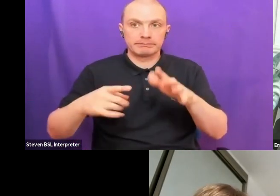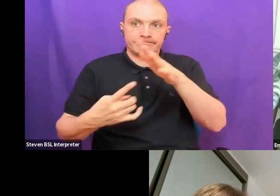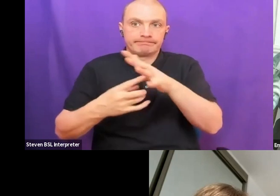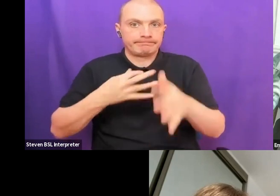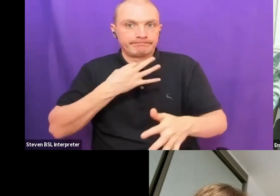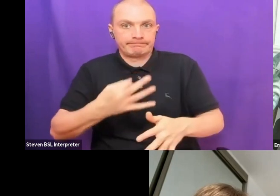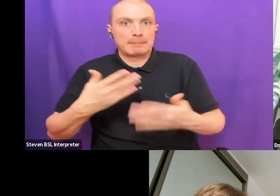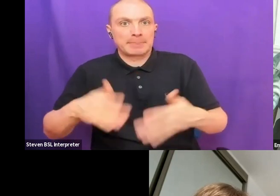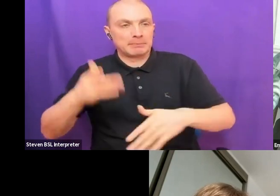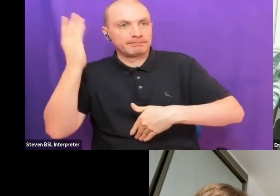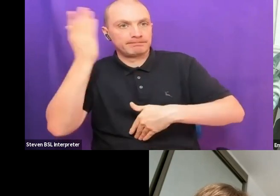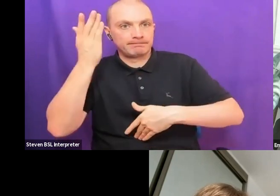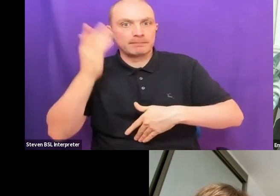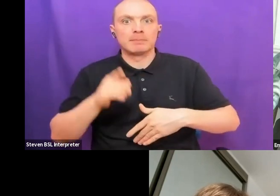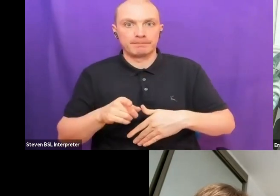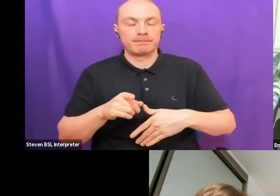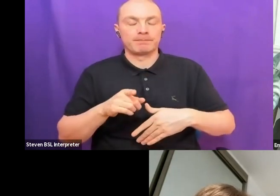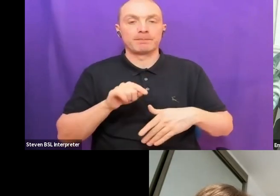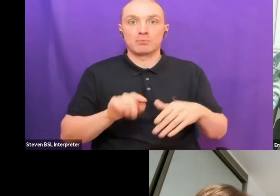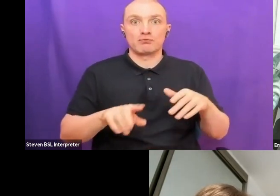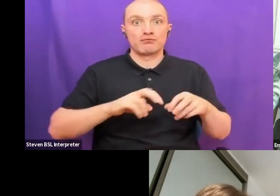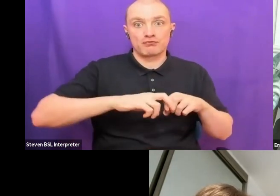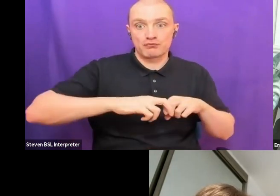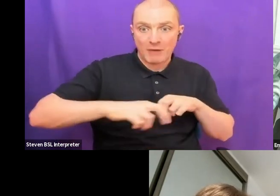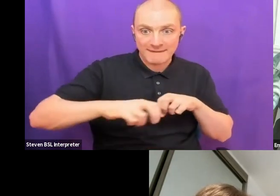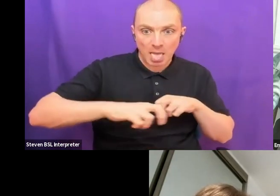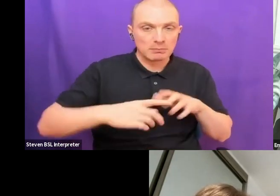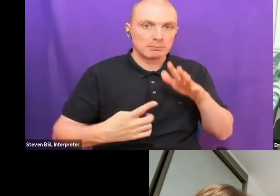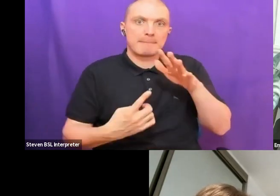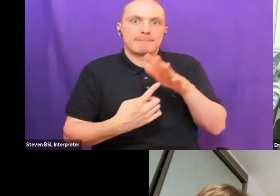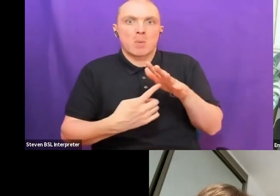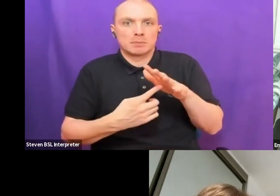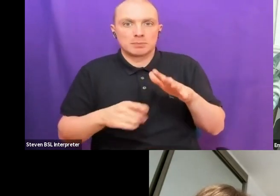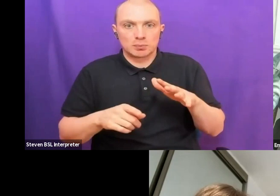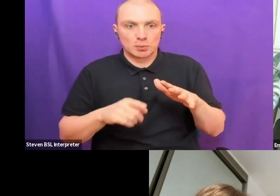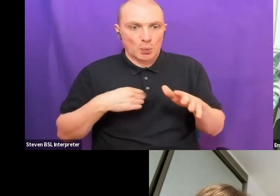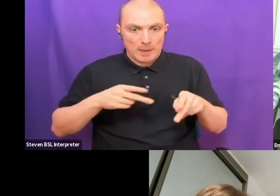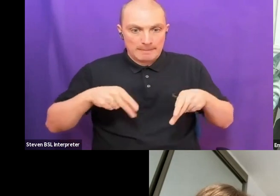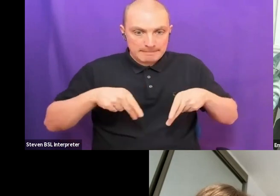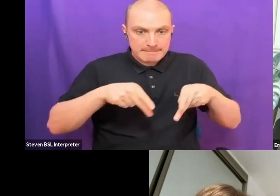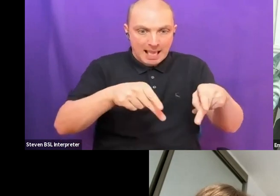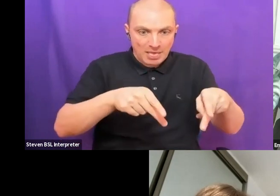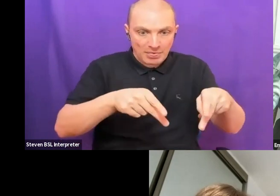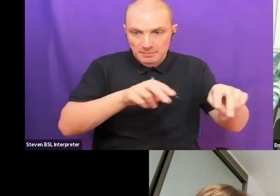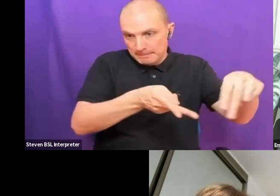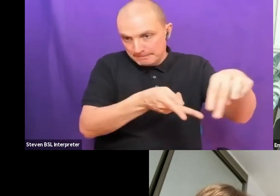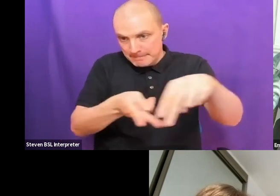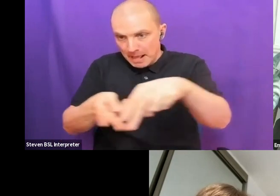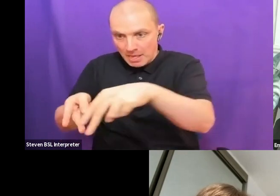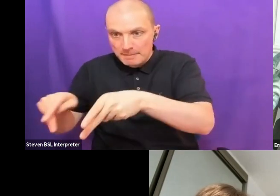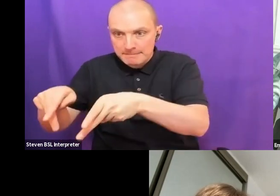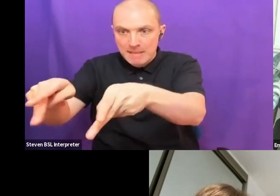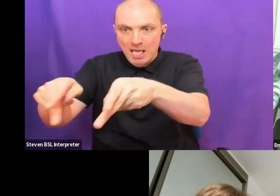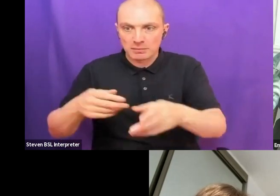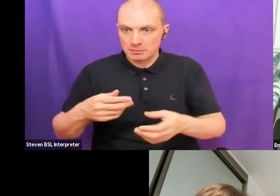and travel, because again, the alignment of the pathways through it, the access routes for vehicles, deliveries,